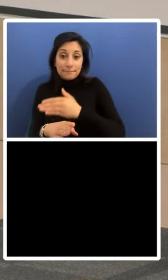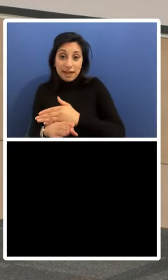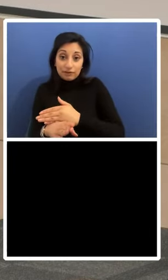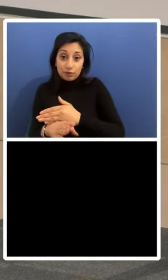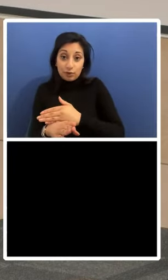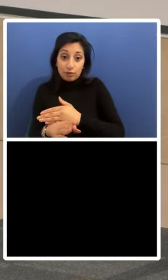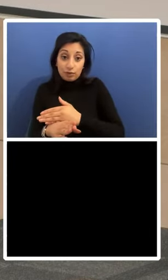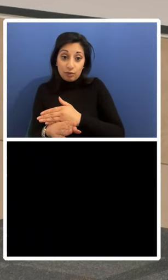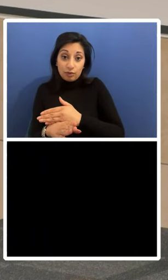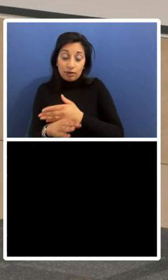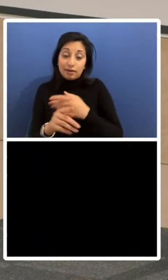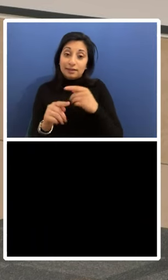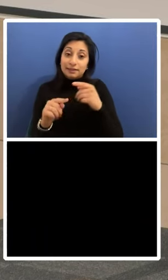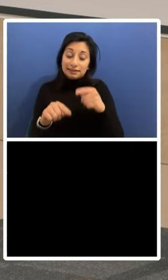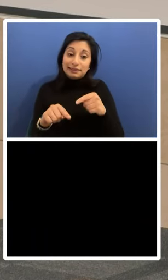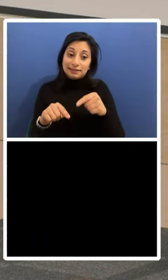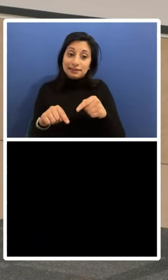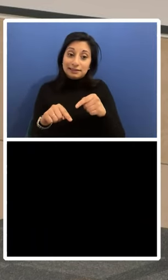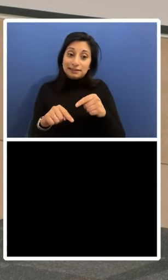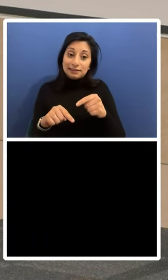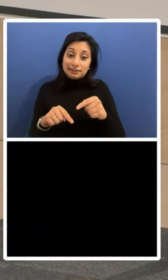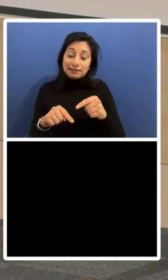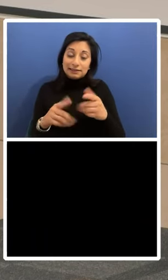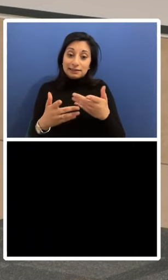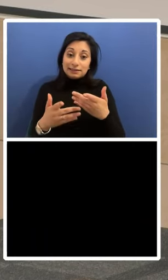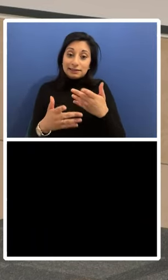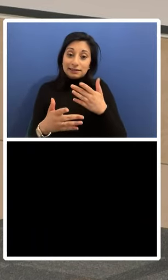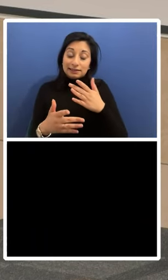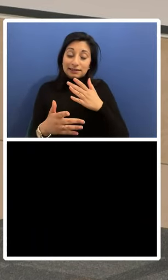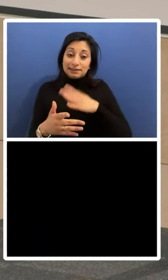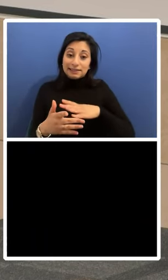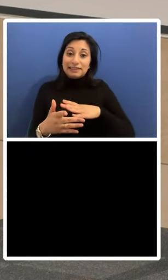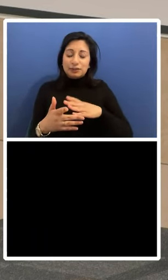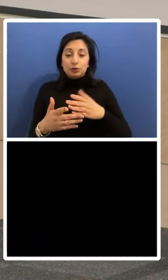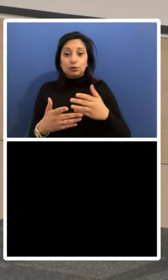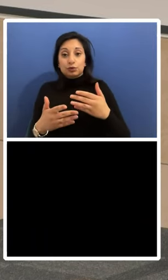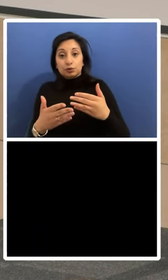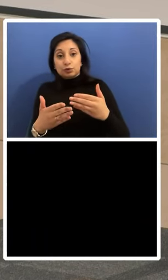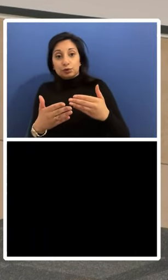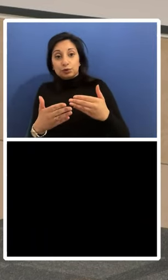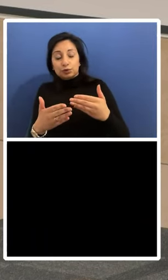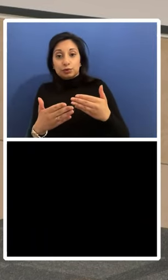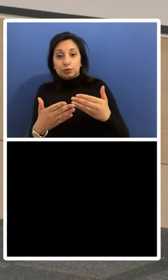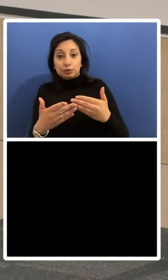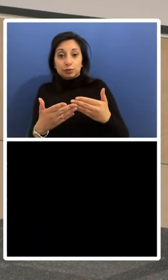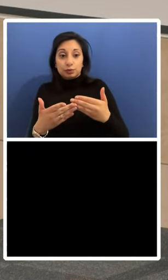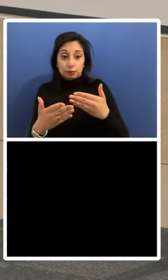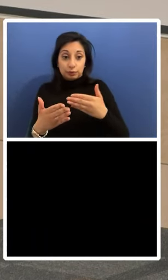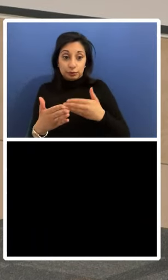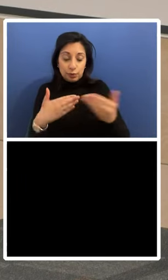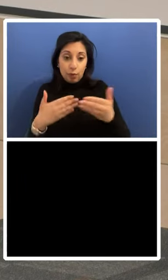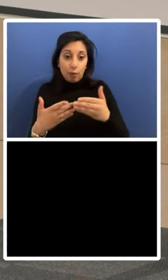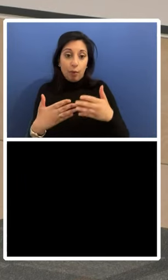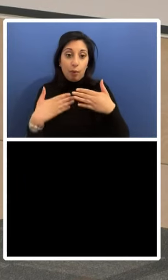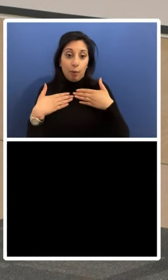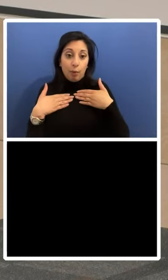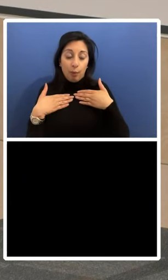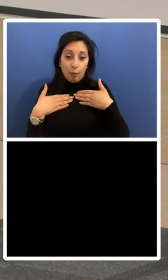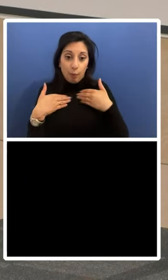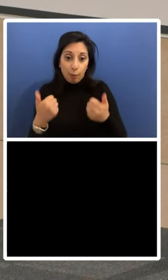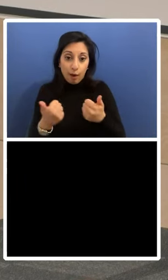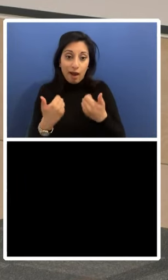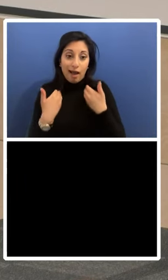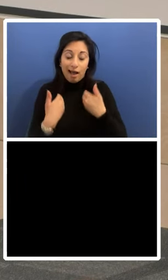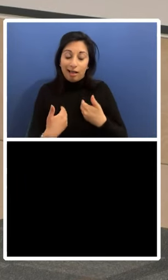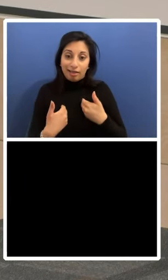about this, and a number of us at the LSE are doing really important research on wealth and inequalities, and we are having a major event on